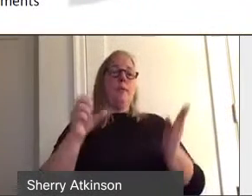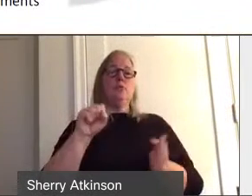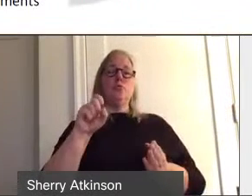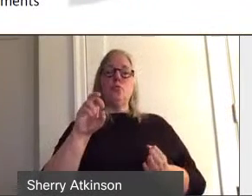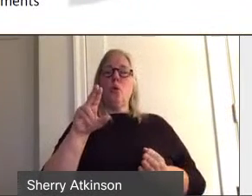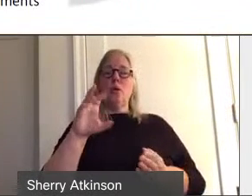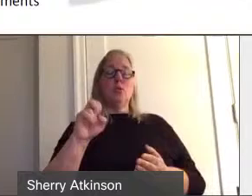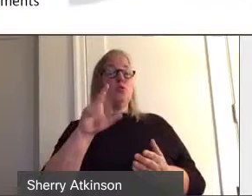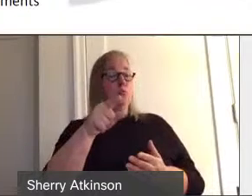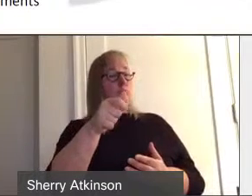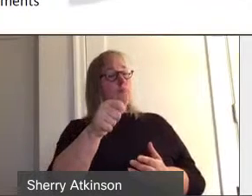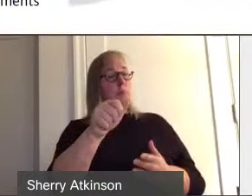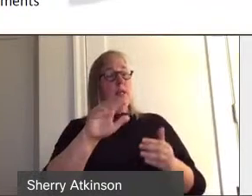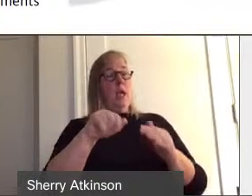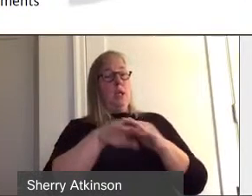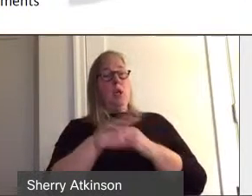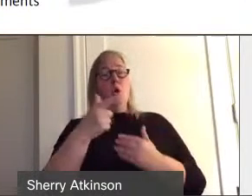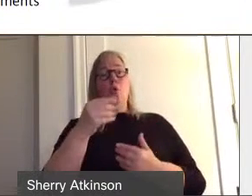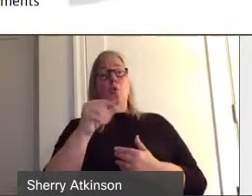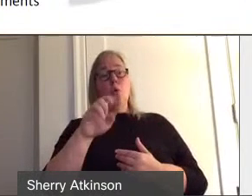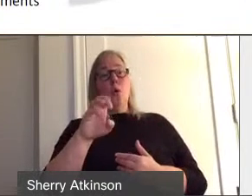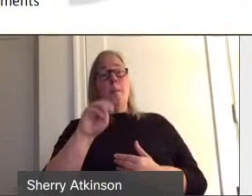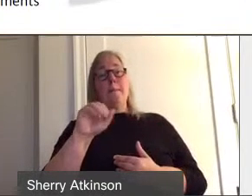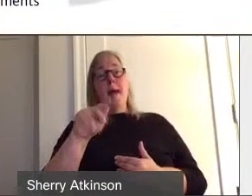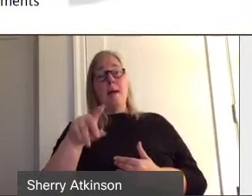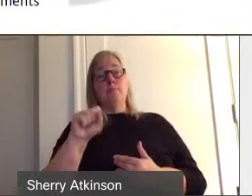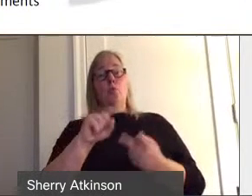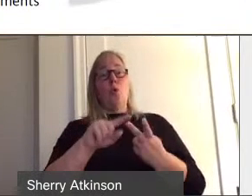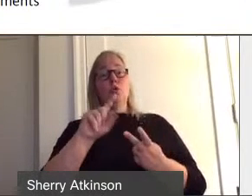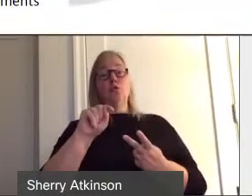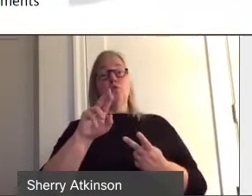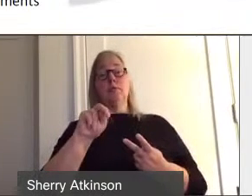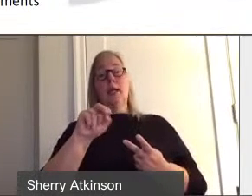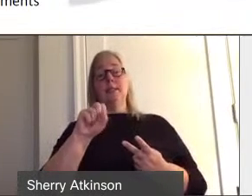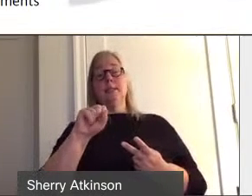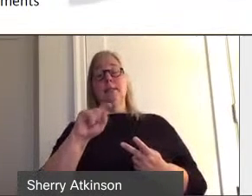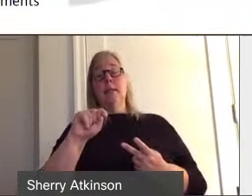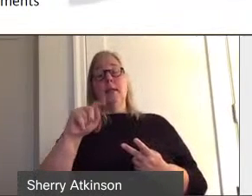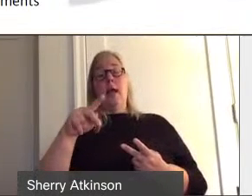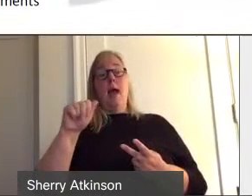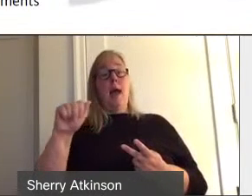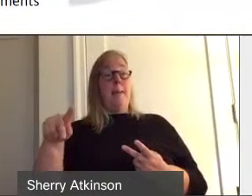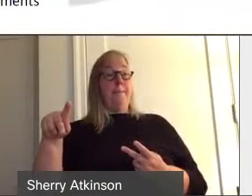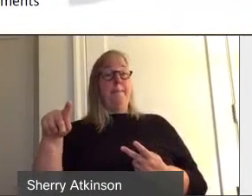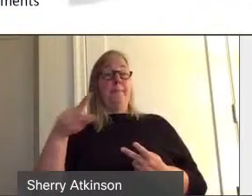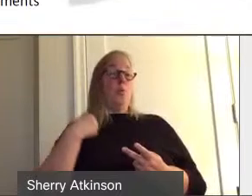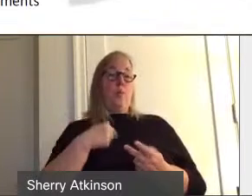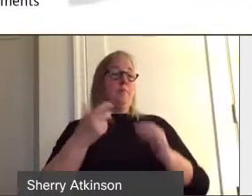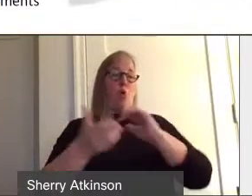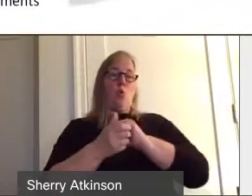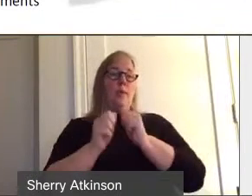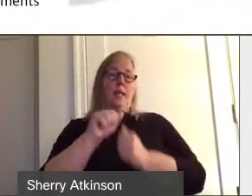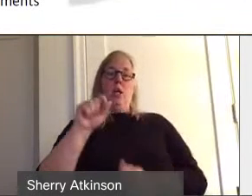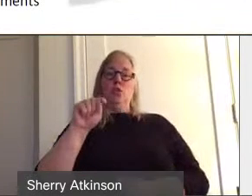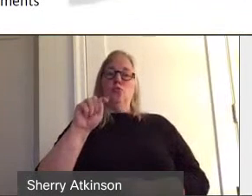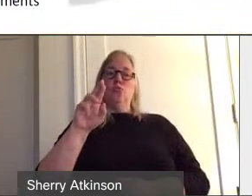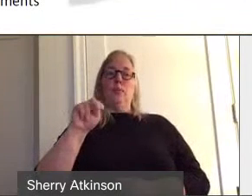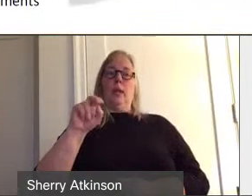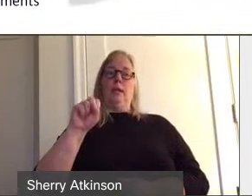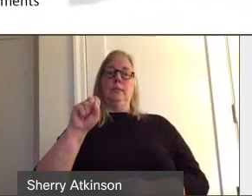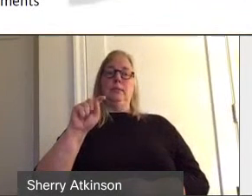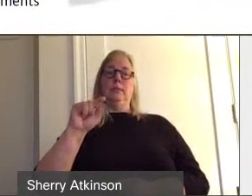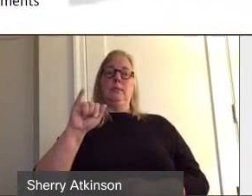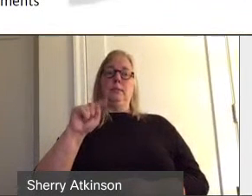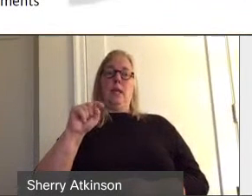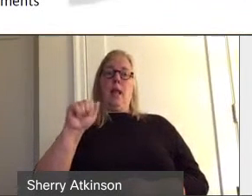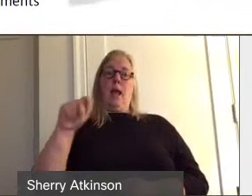Maps or a transit app. We've gotten into a partnership with the transit app, so you might have seen ads on the buses recently. And